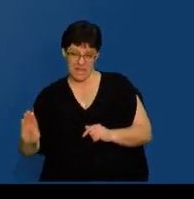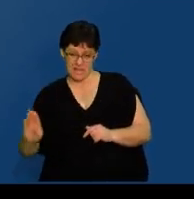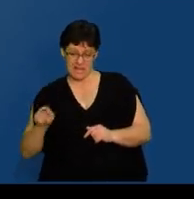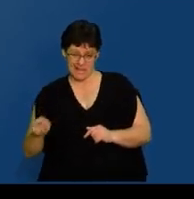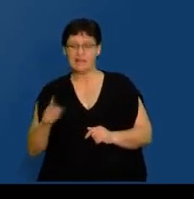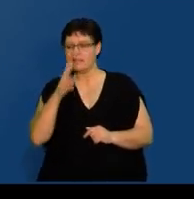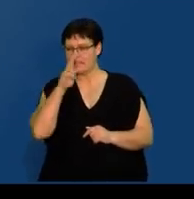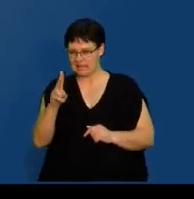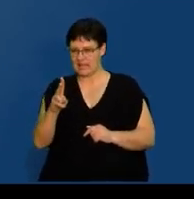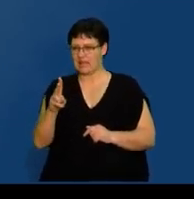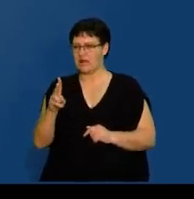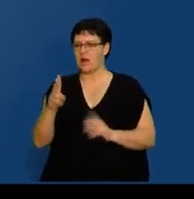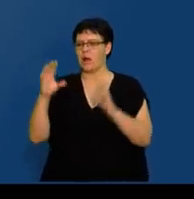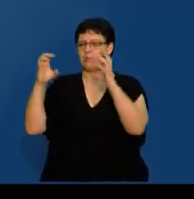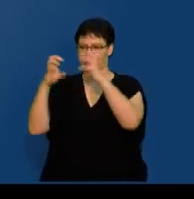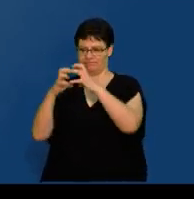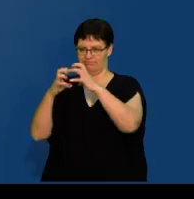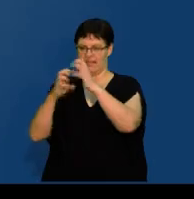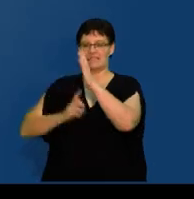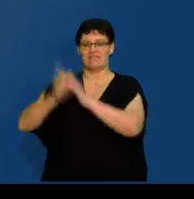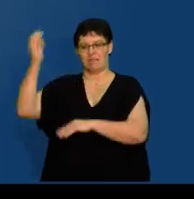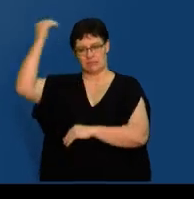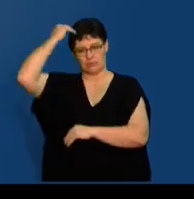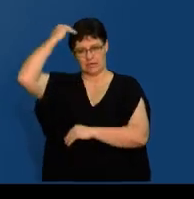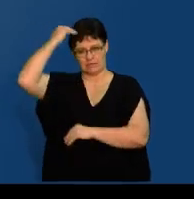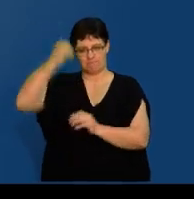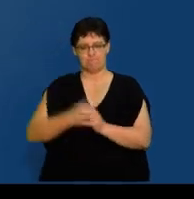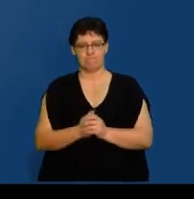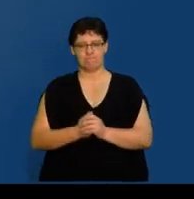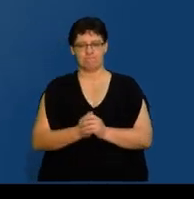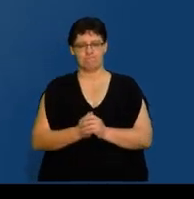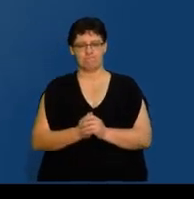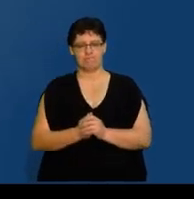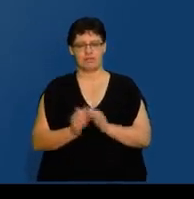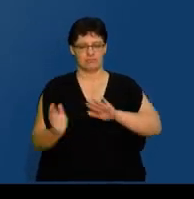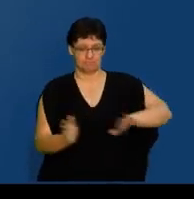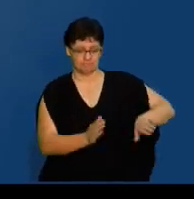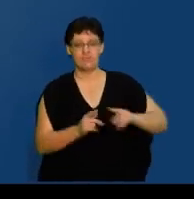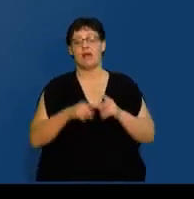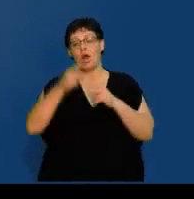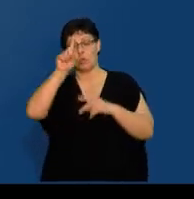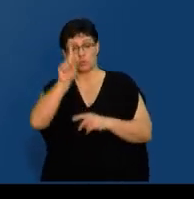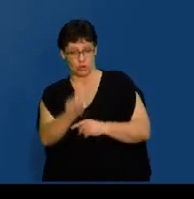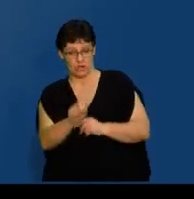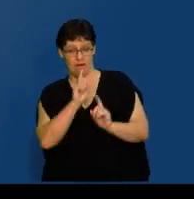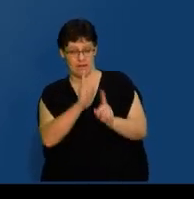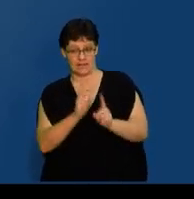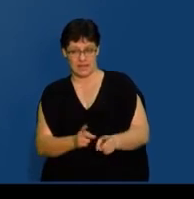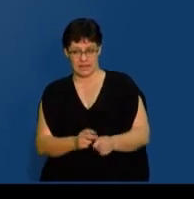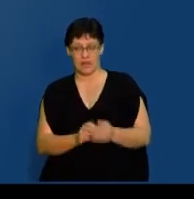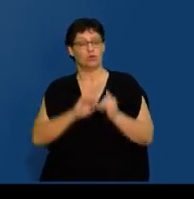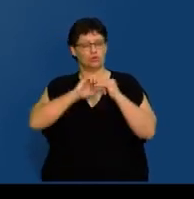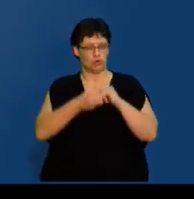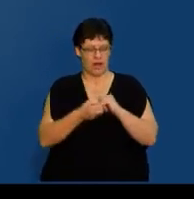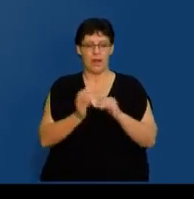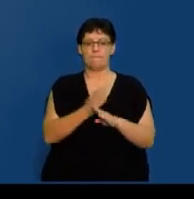see significantly smaller development of the brain. Let's move on to the question, and we would try and answer this